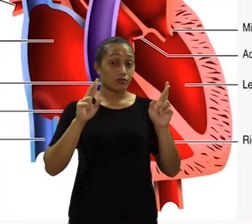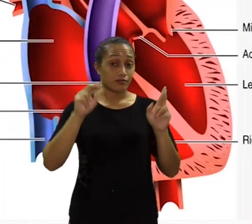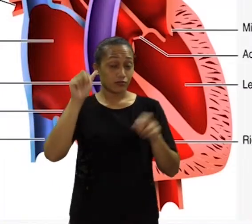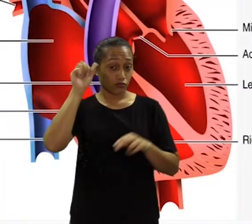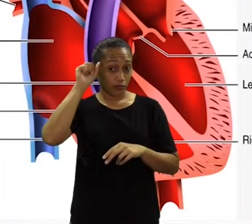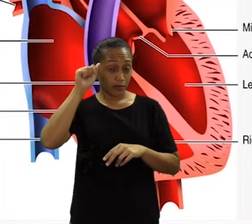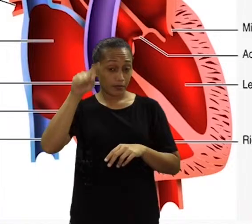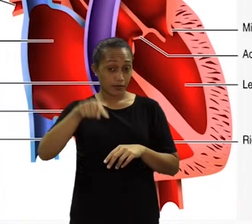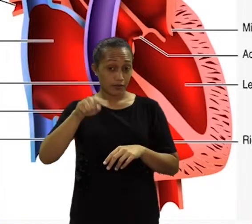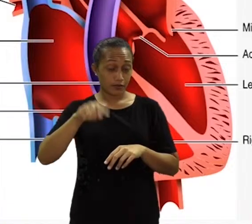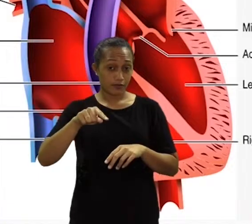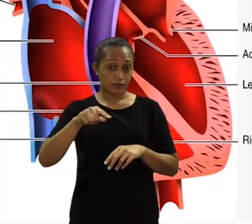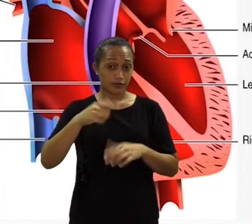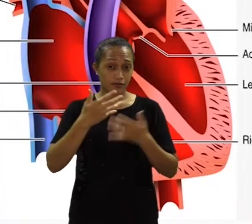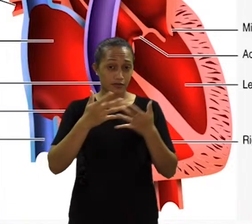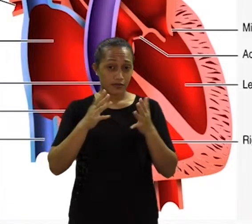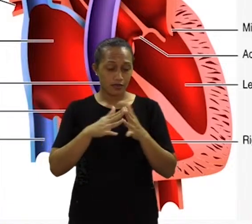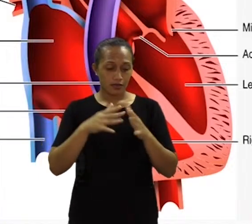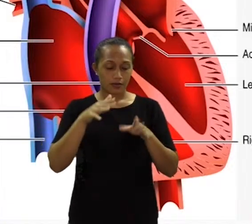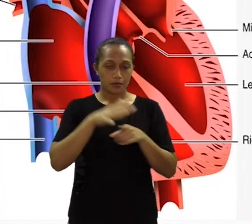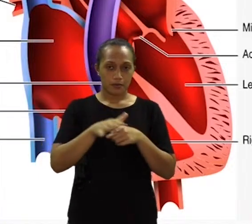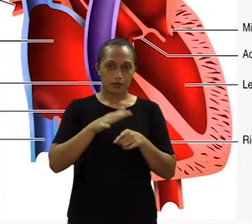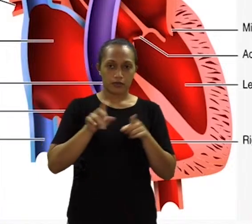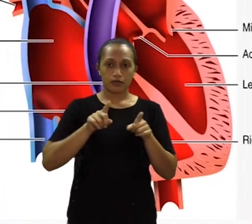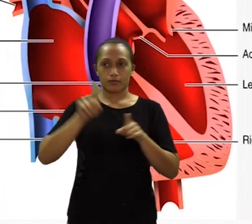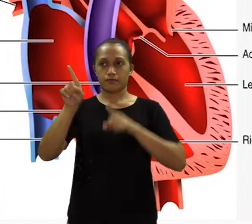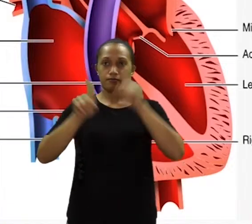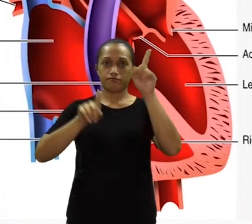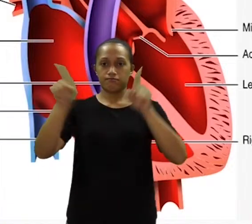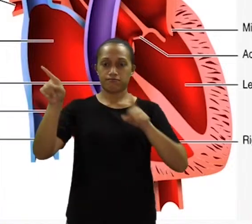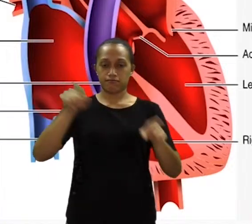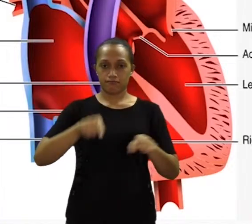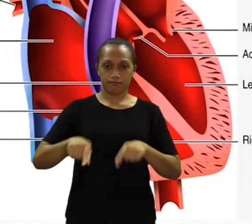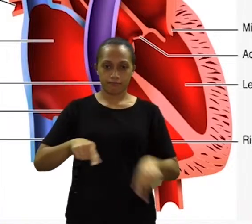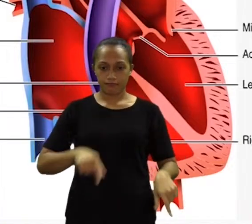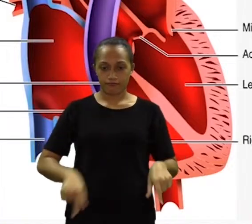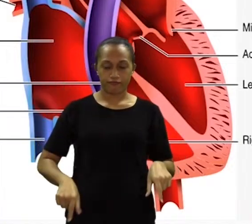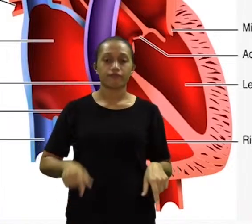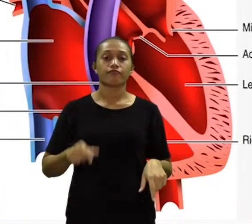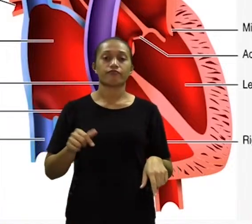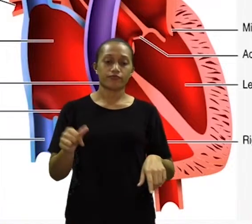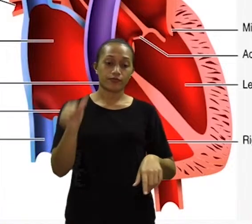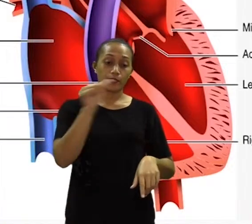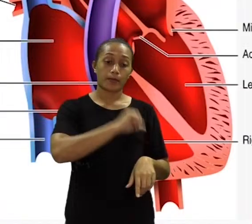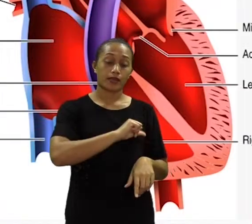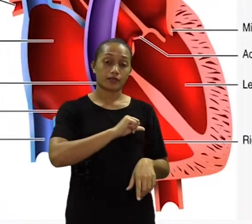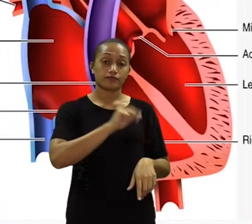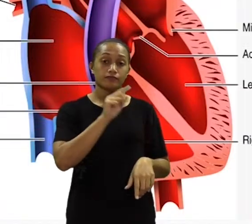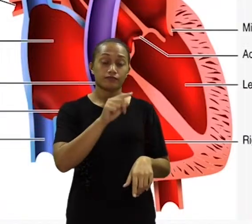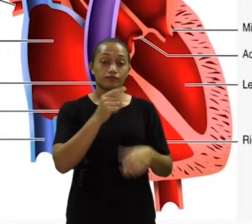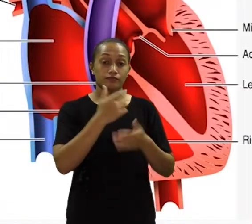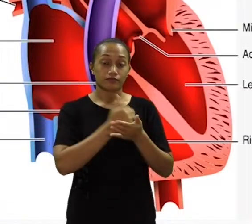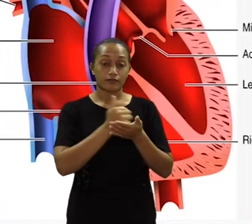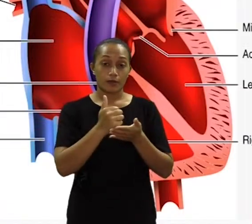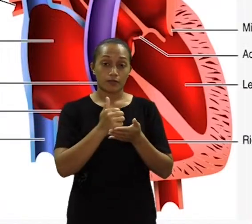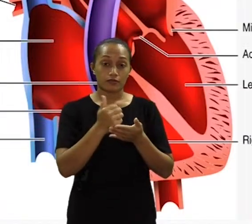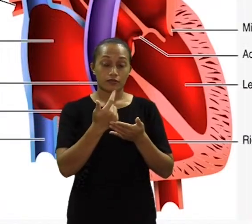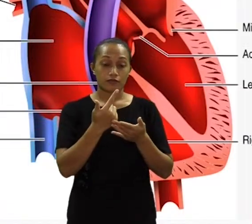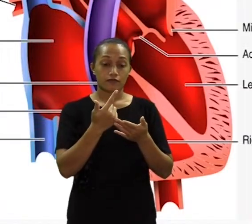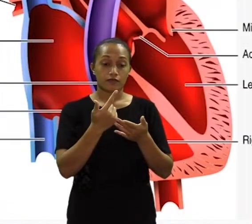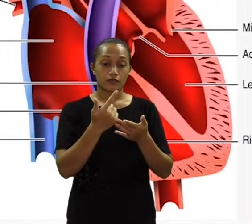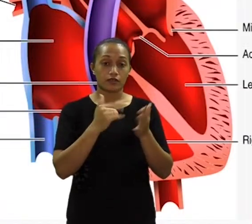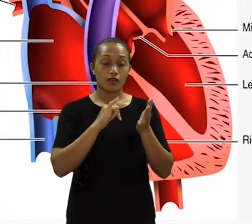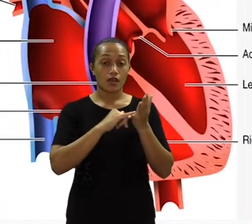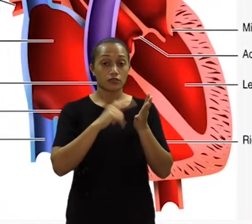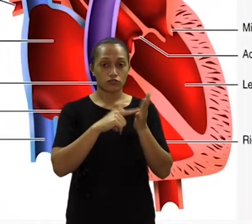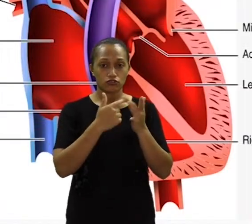memory about how blood circulates through the heart. Now let's go back to stroke volume. A question that comes to mind is, how